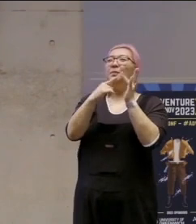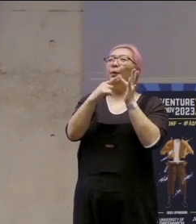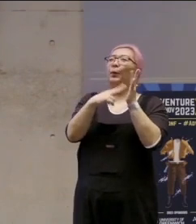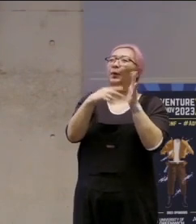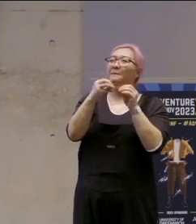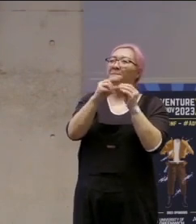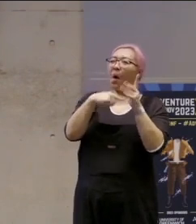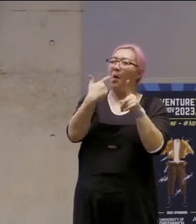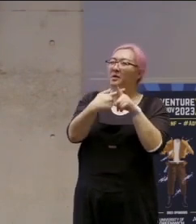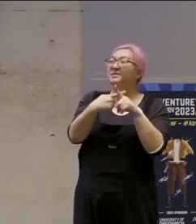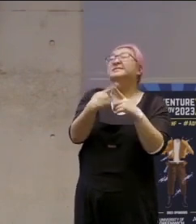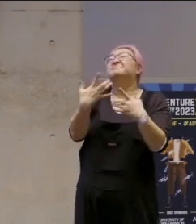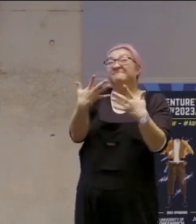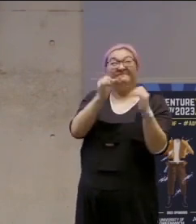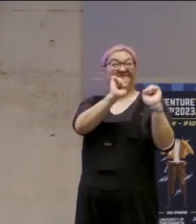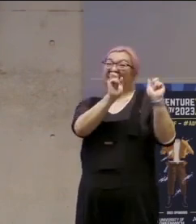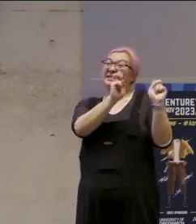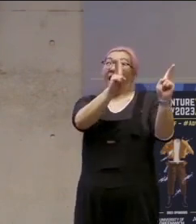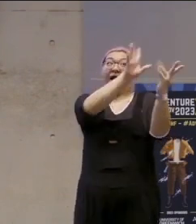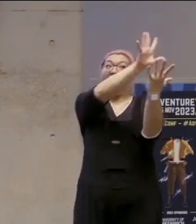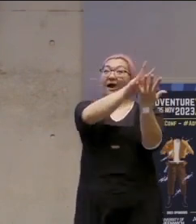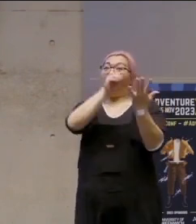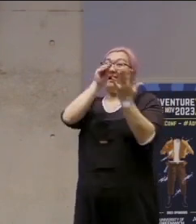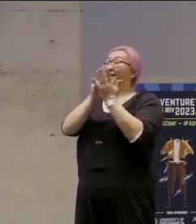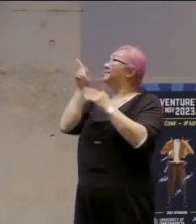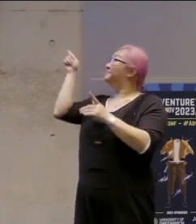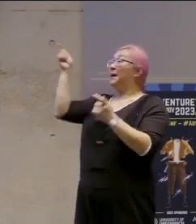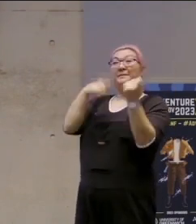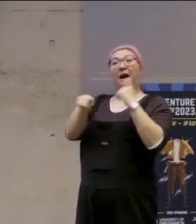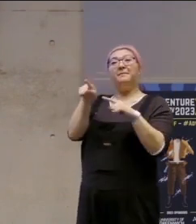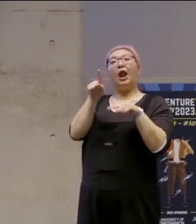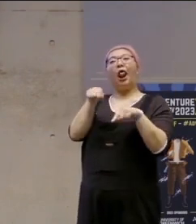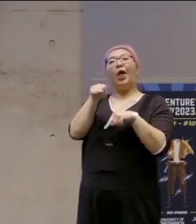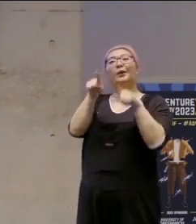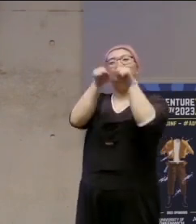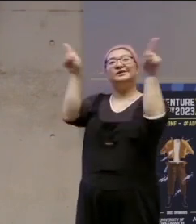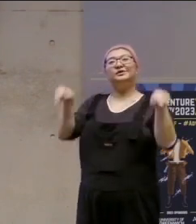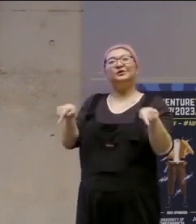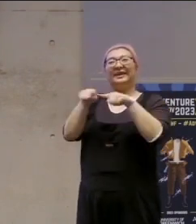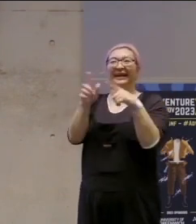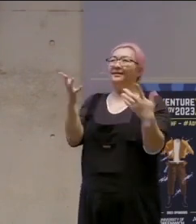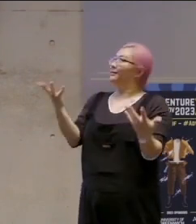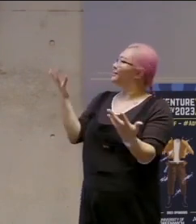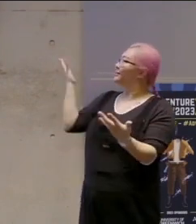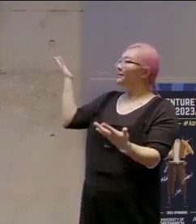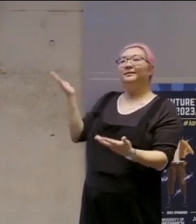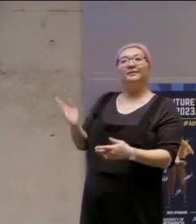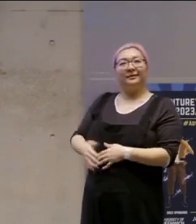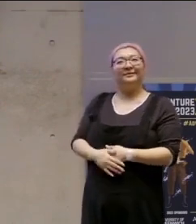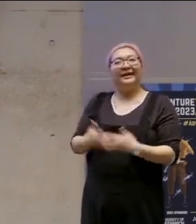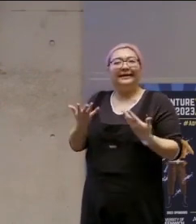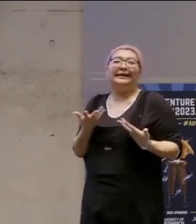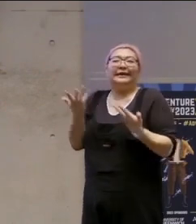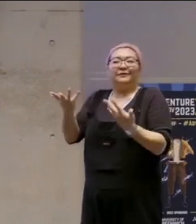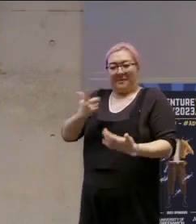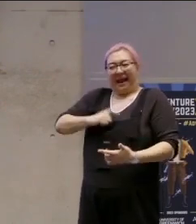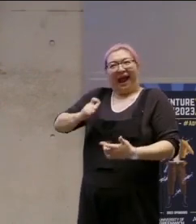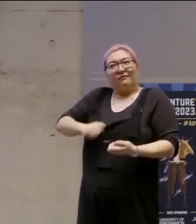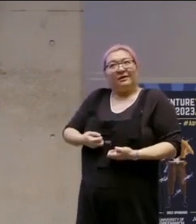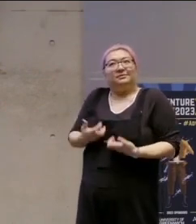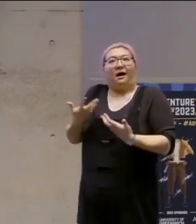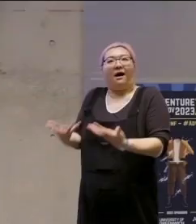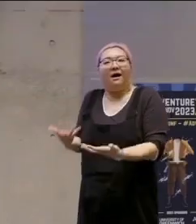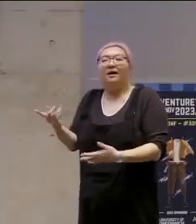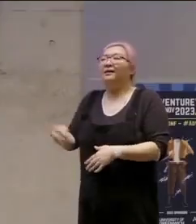it's taking these little things to really stylize your game and give your game some character, and give it some synergy. It all